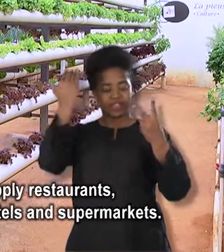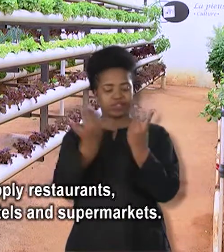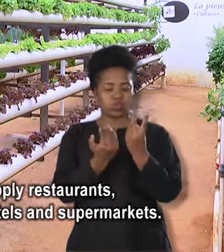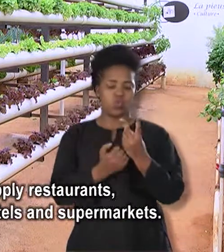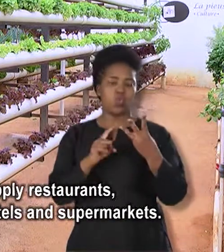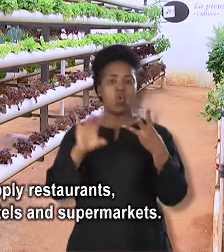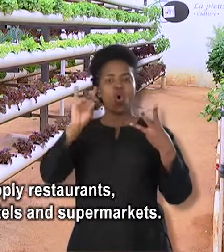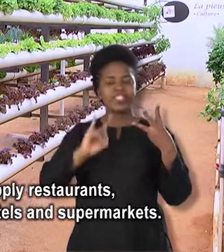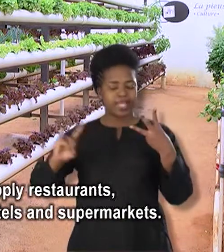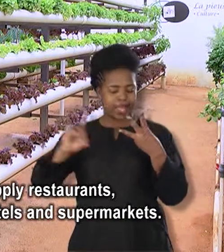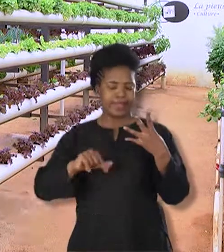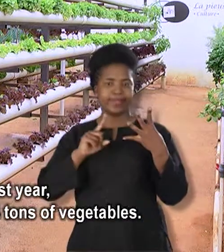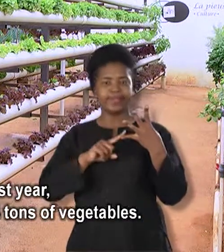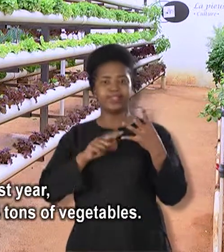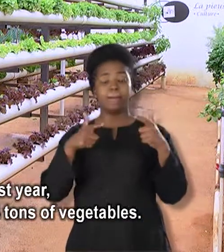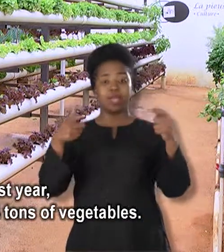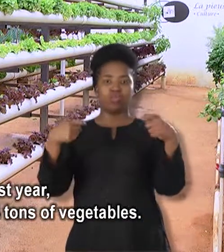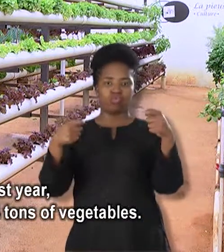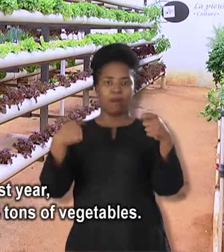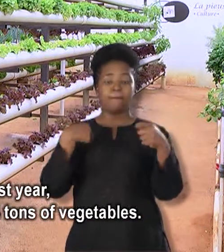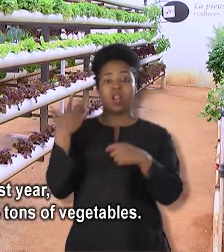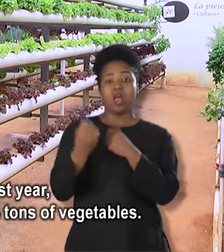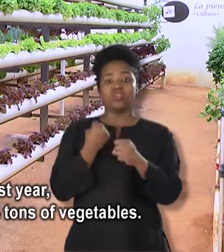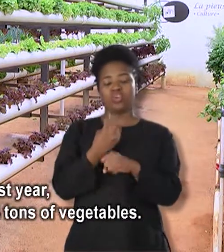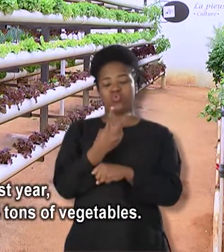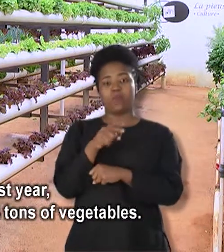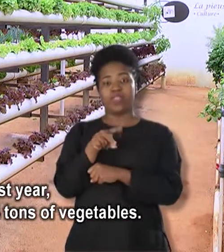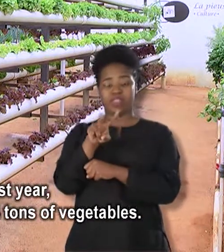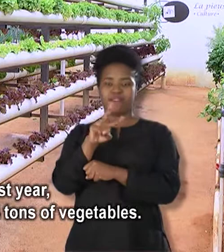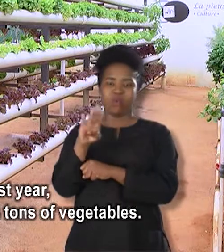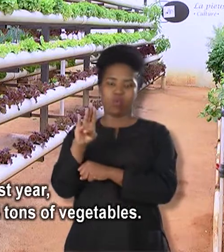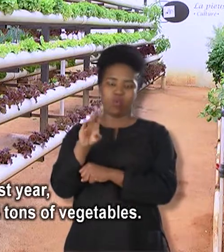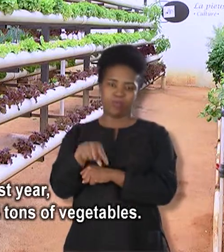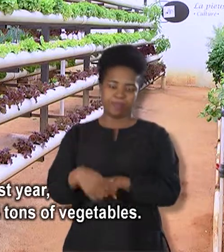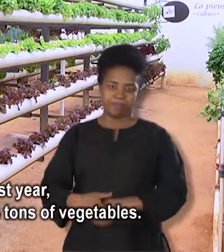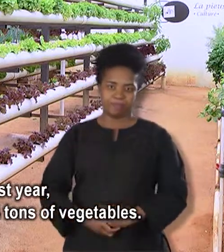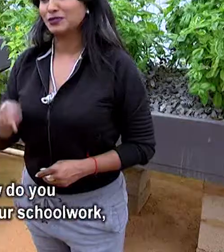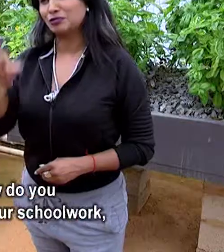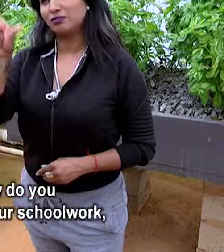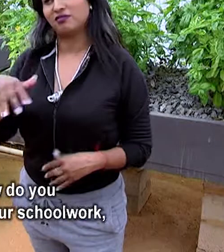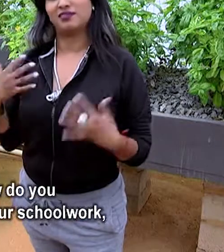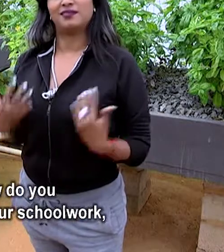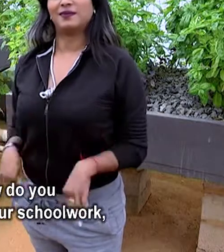hotels, supermarkets. And last year I produced 2.44 tonnes of vegetables.